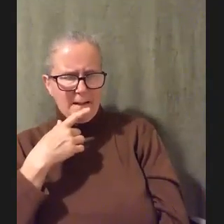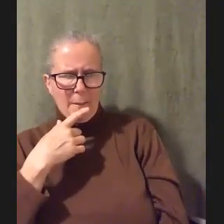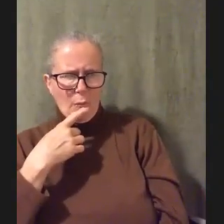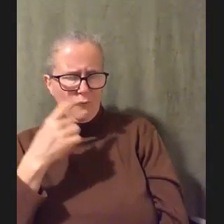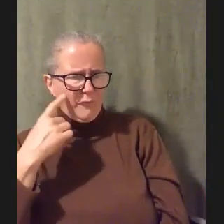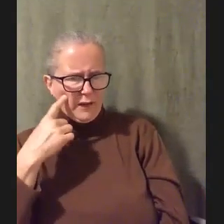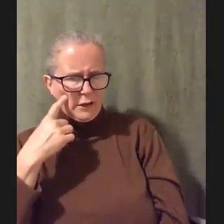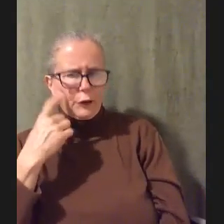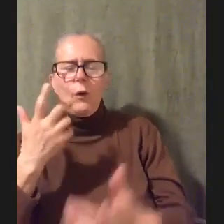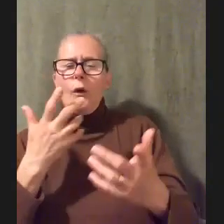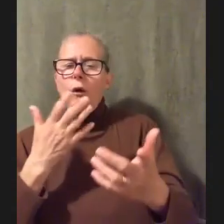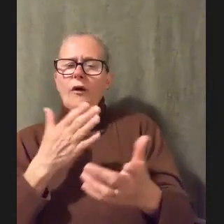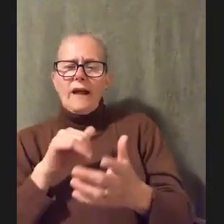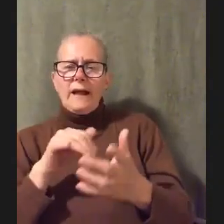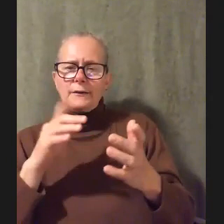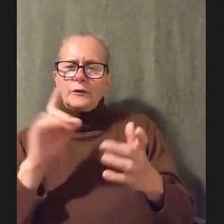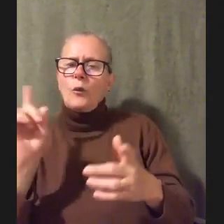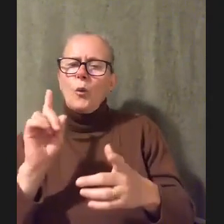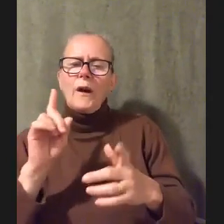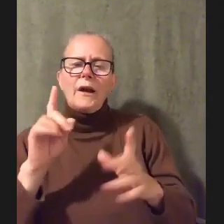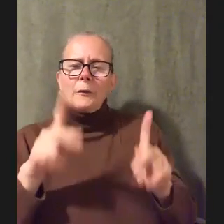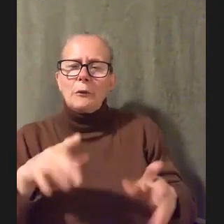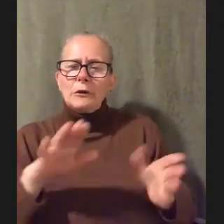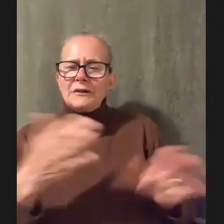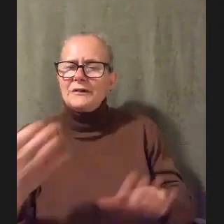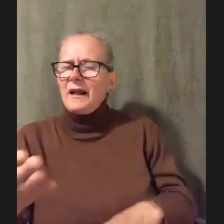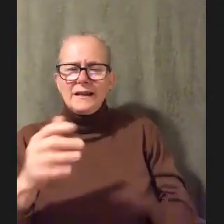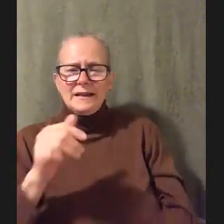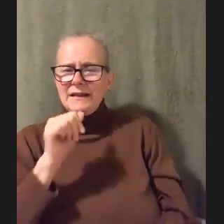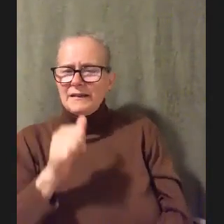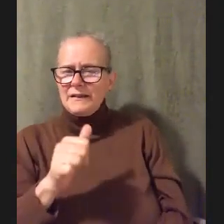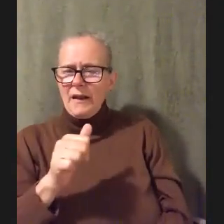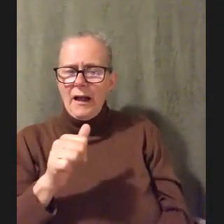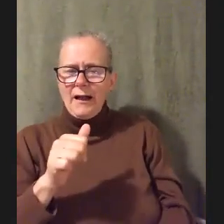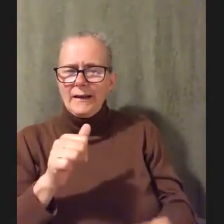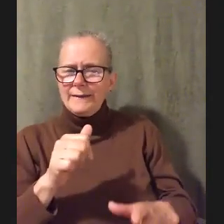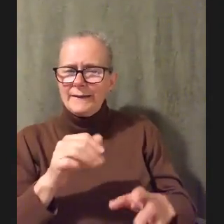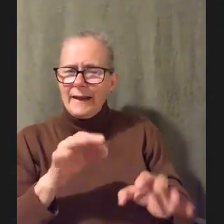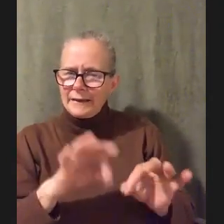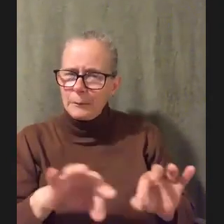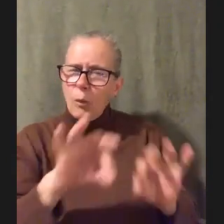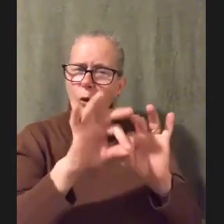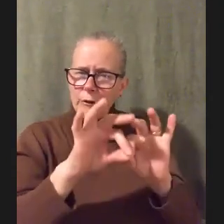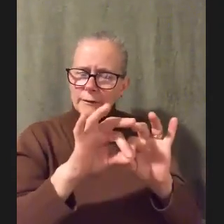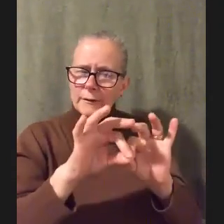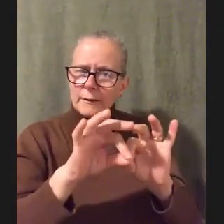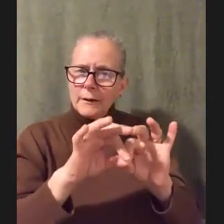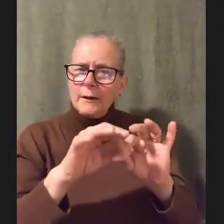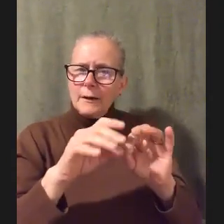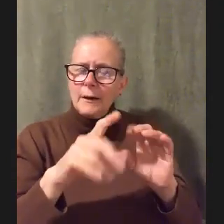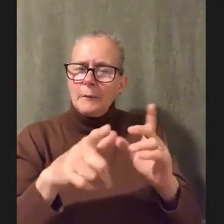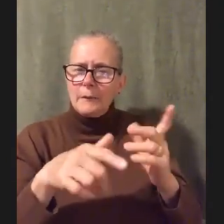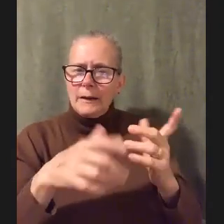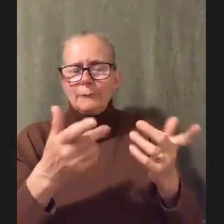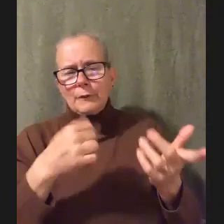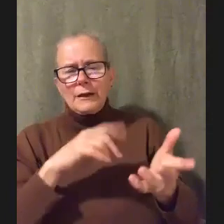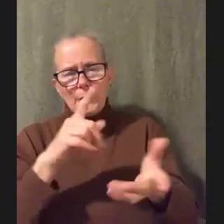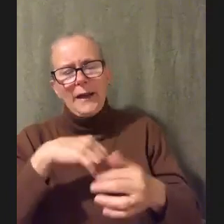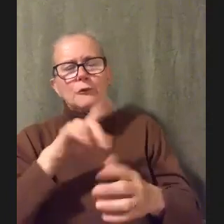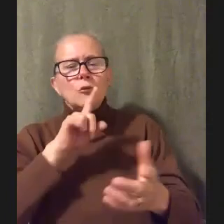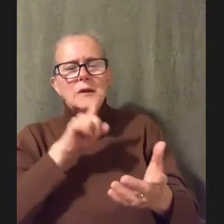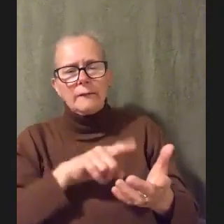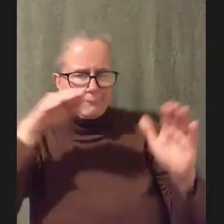that feature of where the person dies is not codified. So that takes some deep looking into the notes and